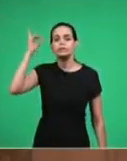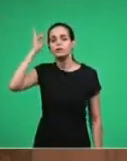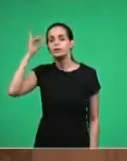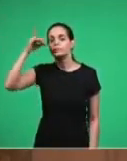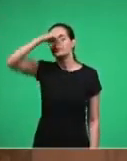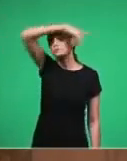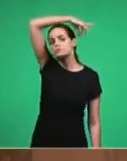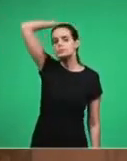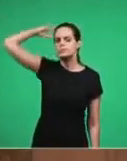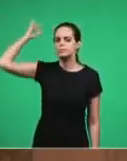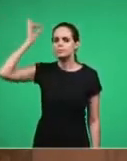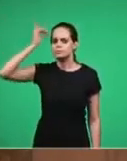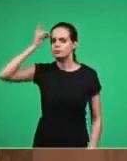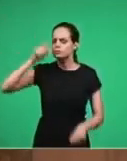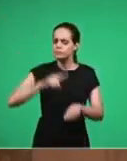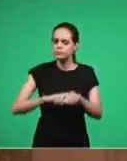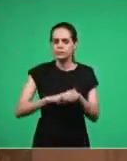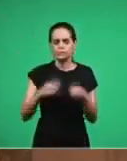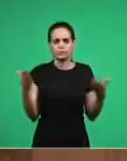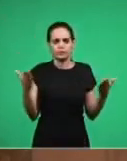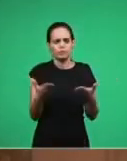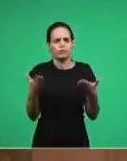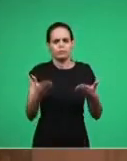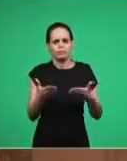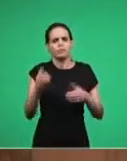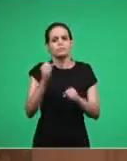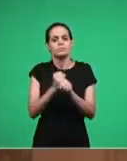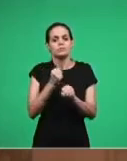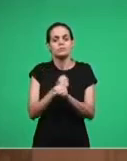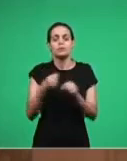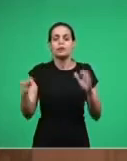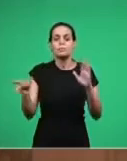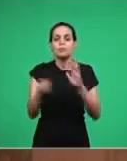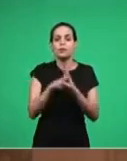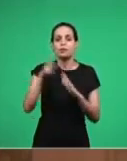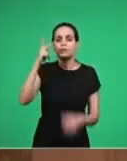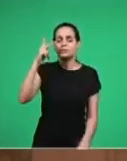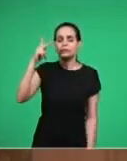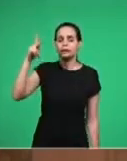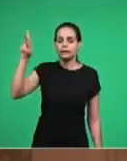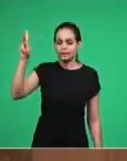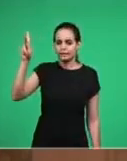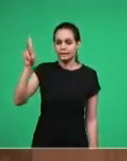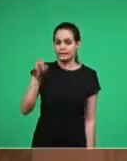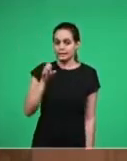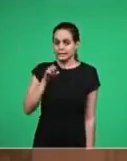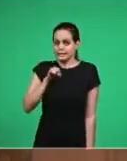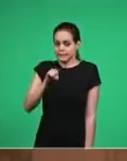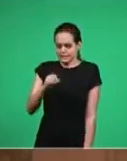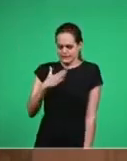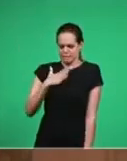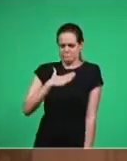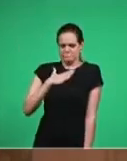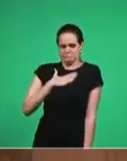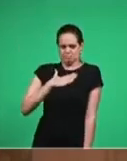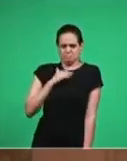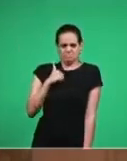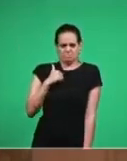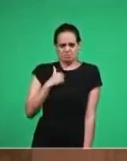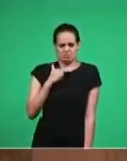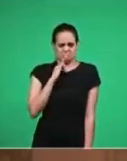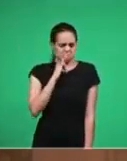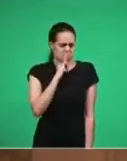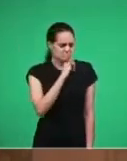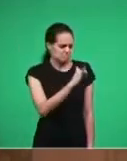have to present a work of the Lord that is only has room and is only guided by the Holy Spirit.